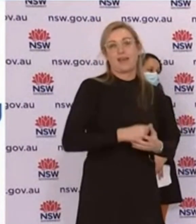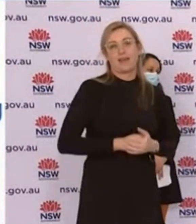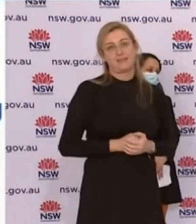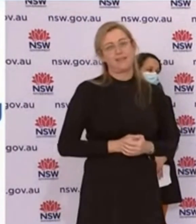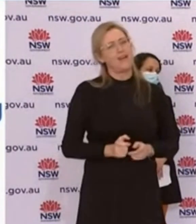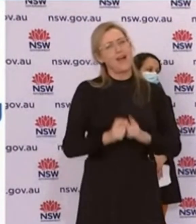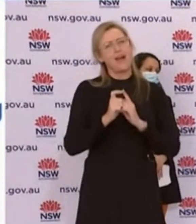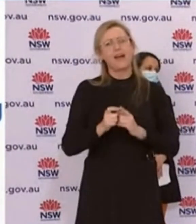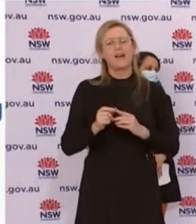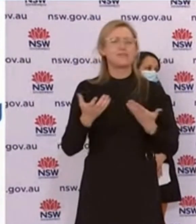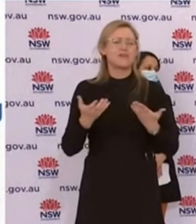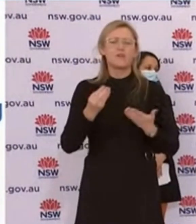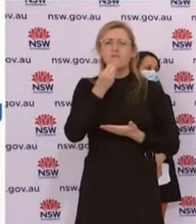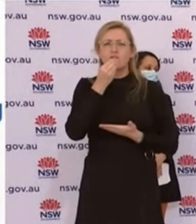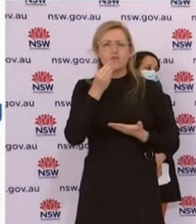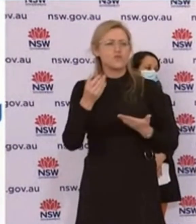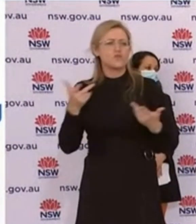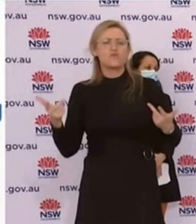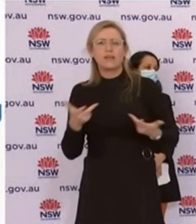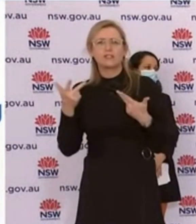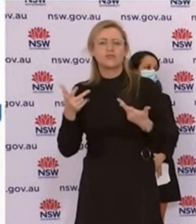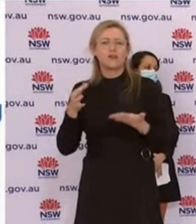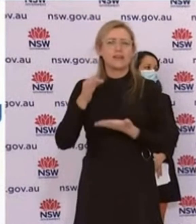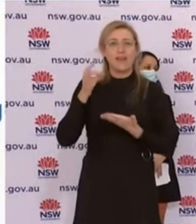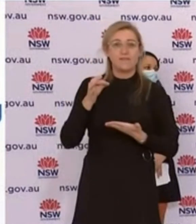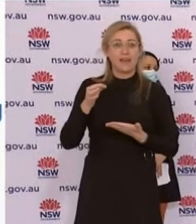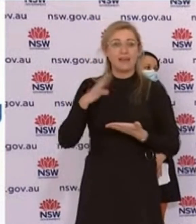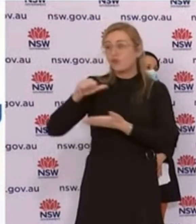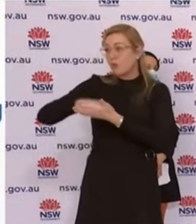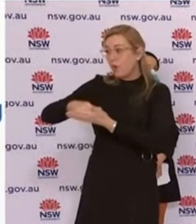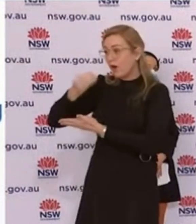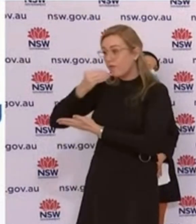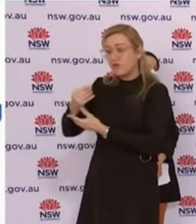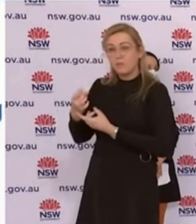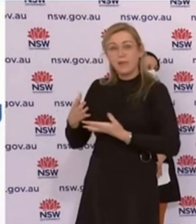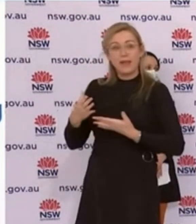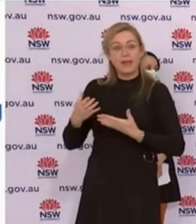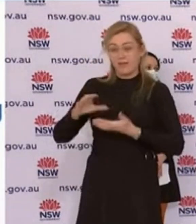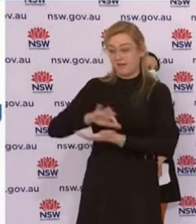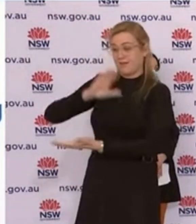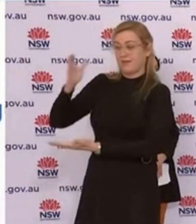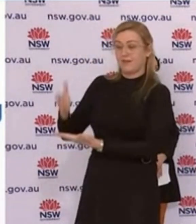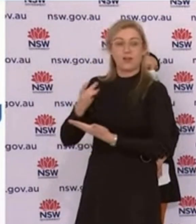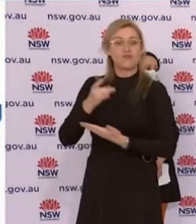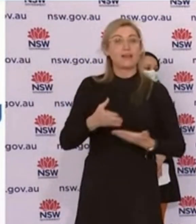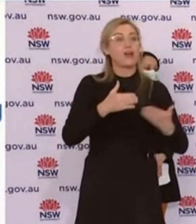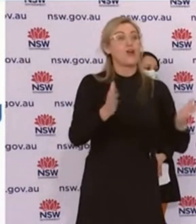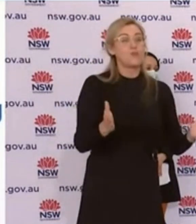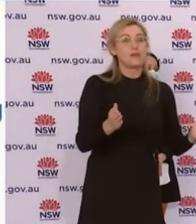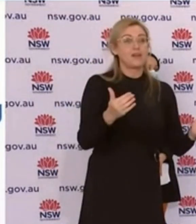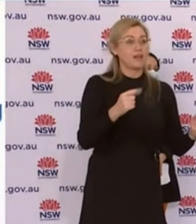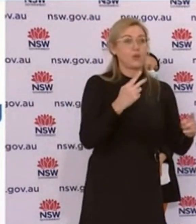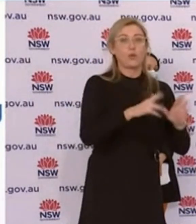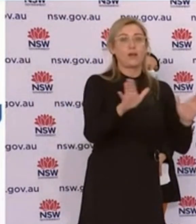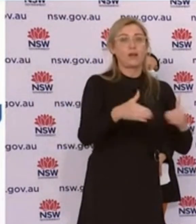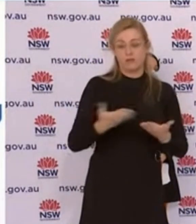preparing food, that's the worst scenario. What we can't do is just have this very small community by community approach, because we know we're an